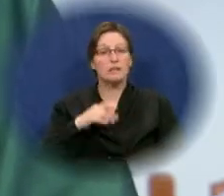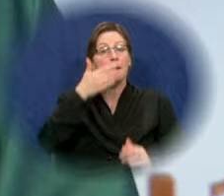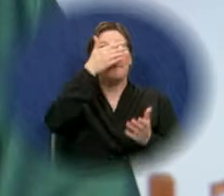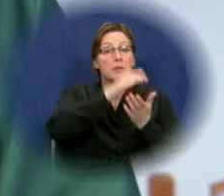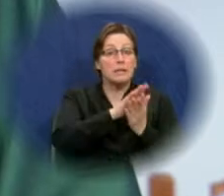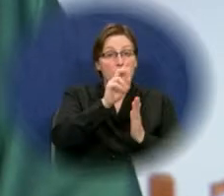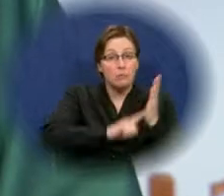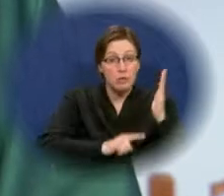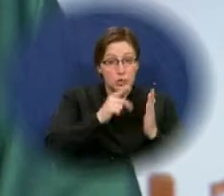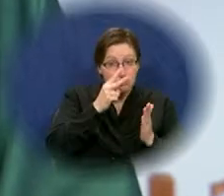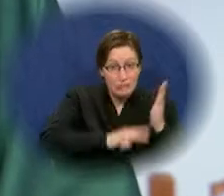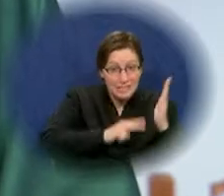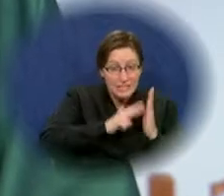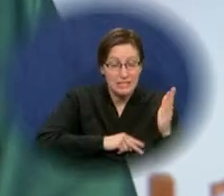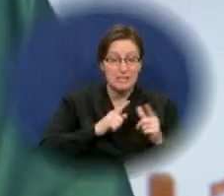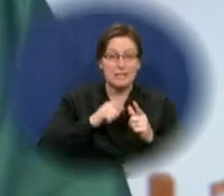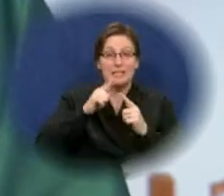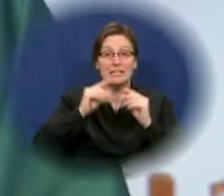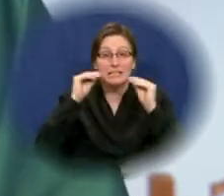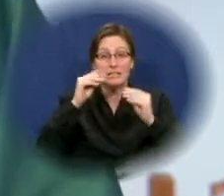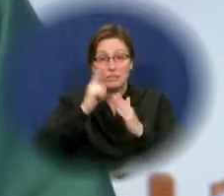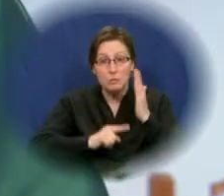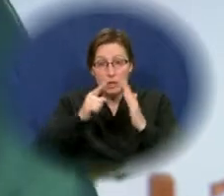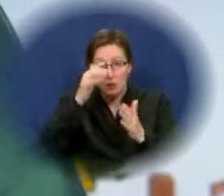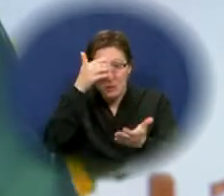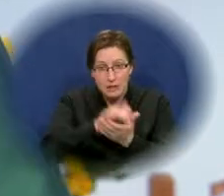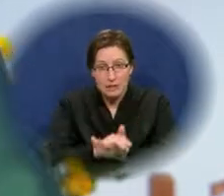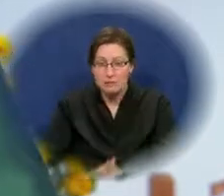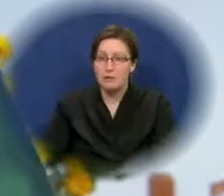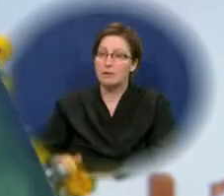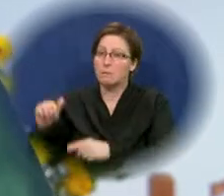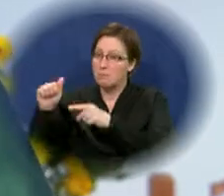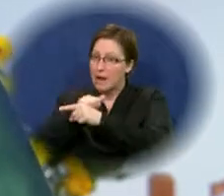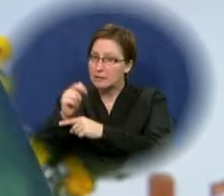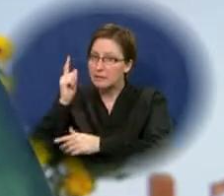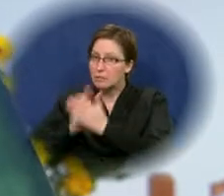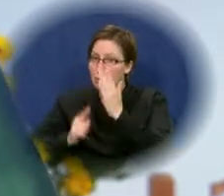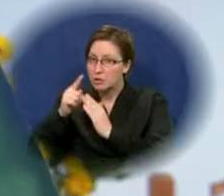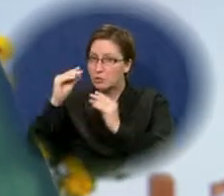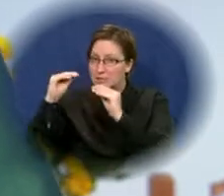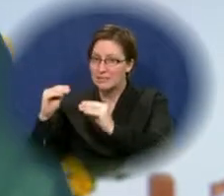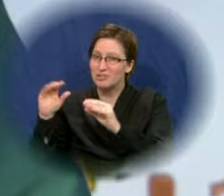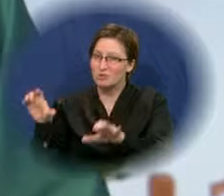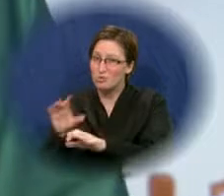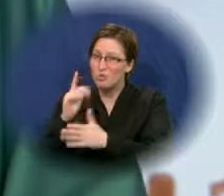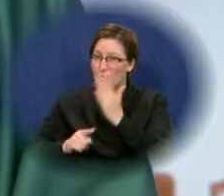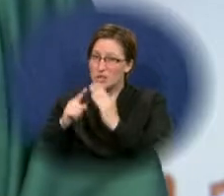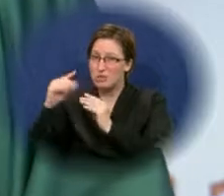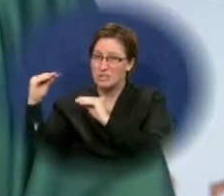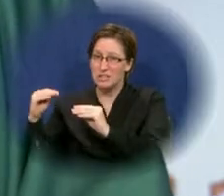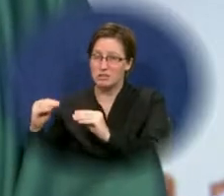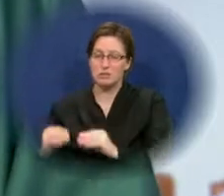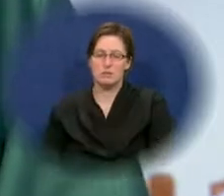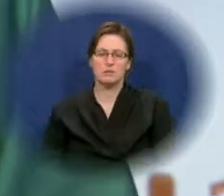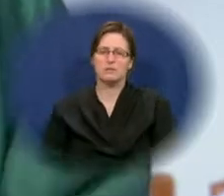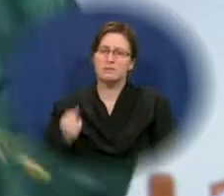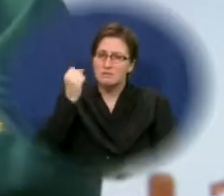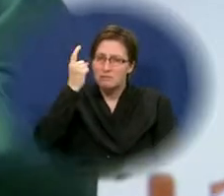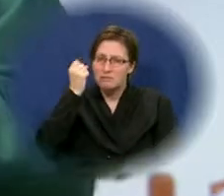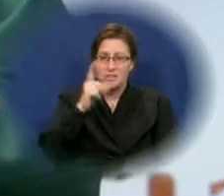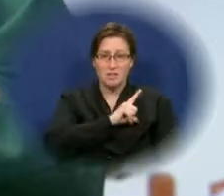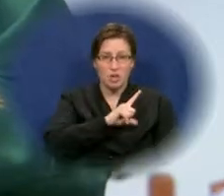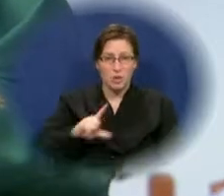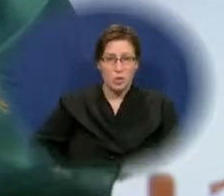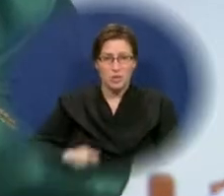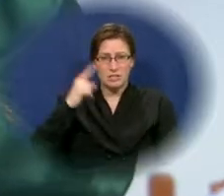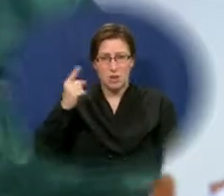read, teach what you believe, and practice what you teach. And so the Lord is always, always lifting us